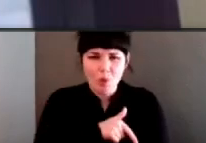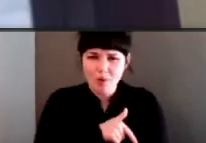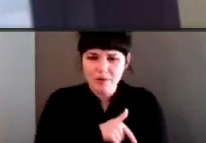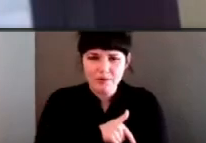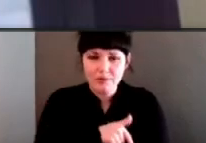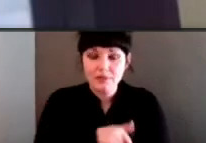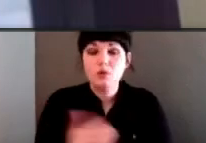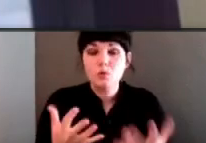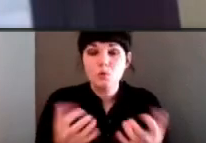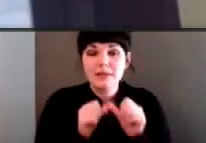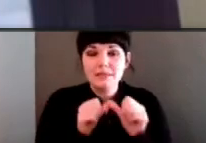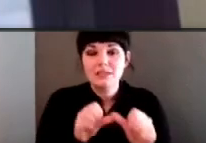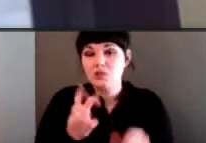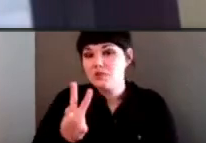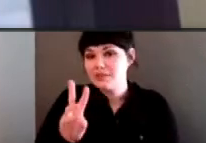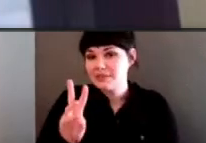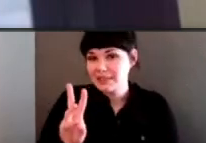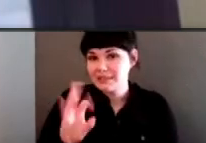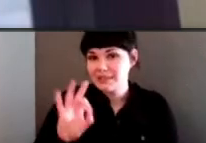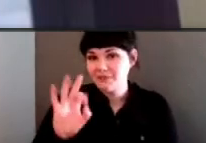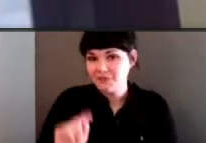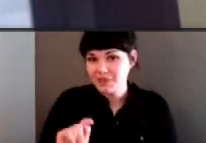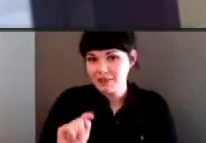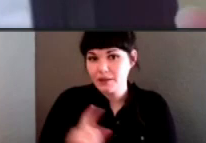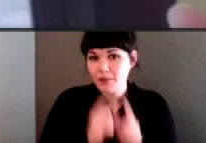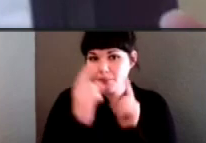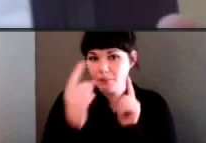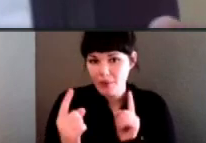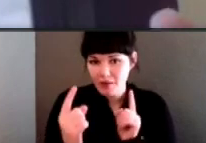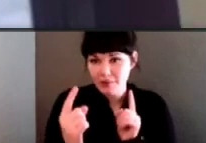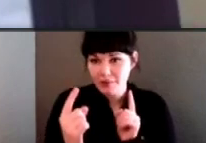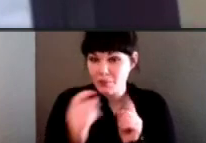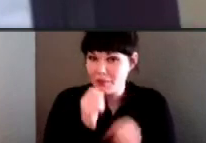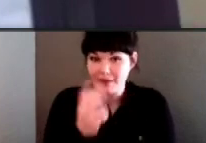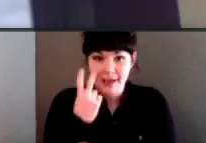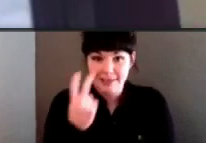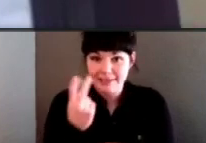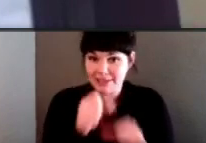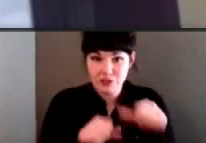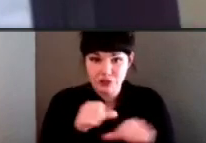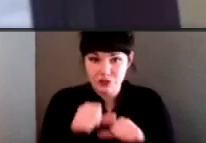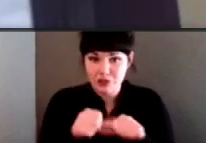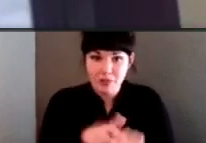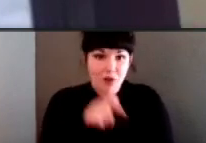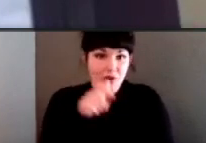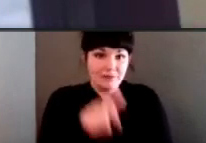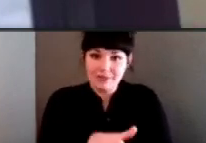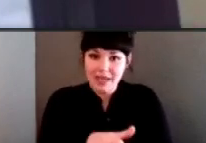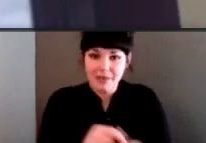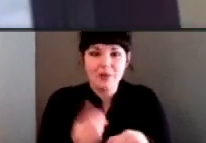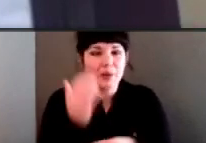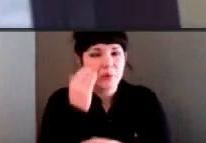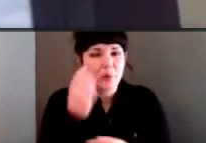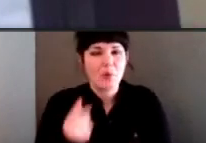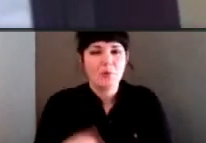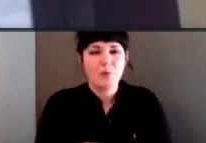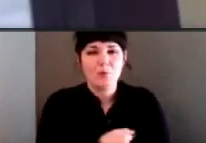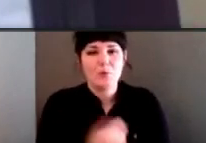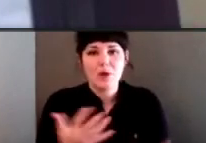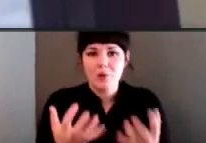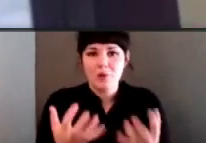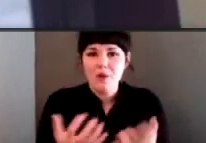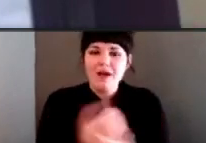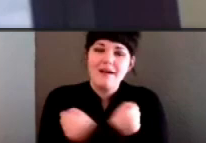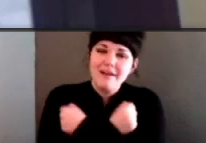while. And there's a natural instinct to want to hug and want to fist bump and elbow bump. Like, don't do it.